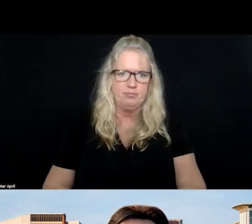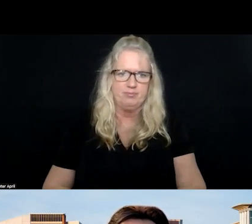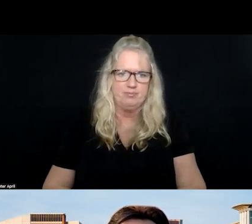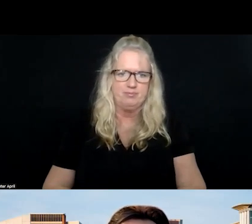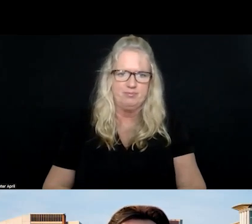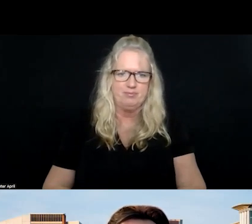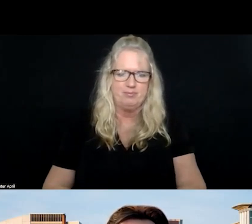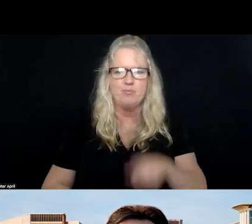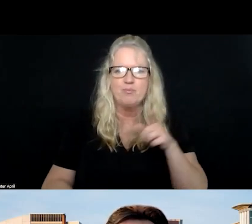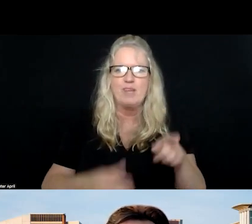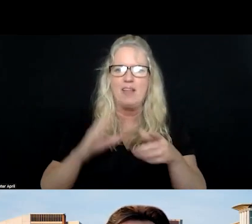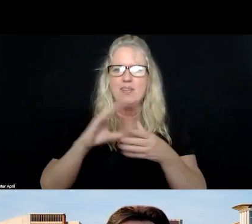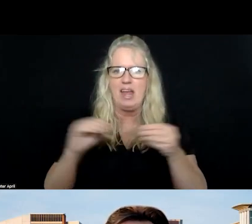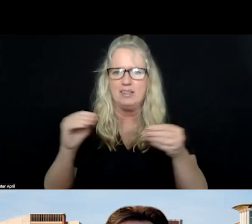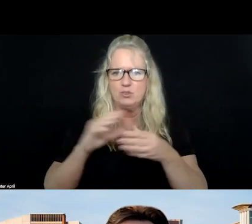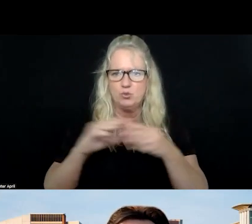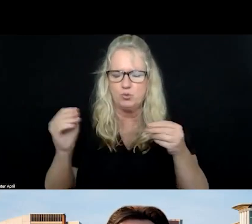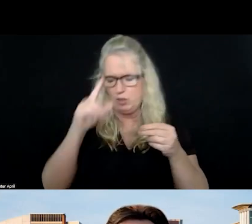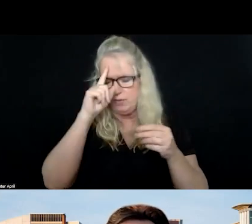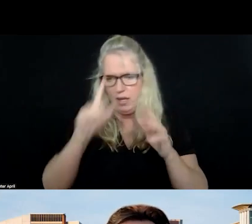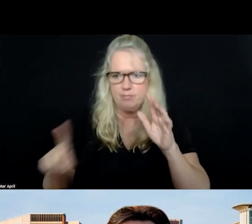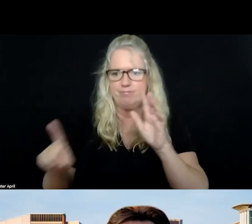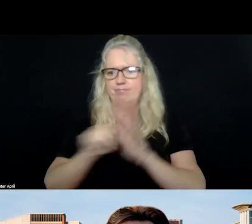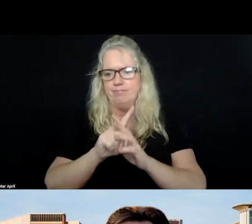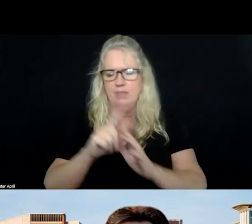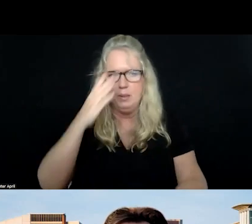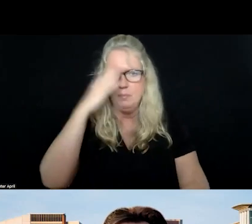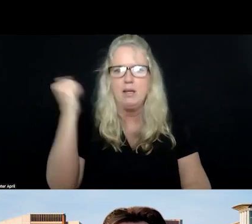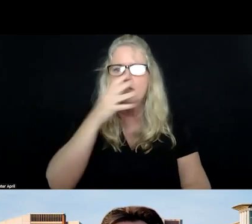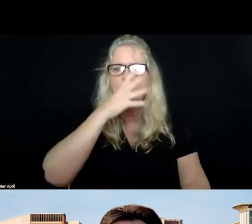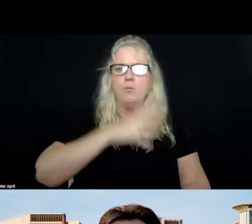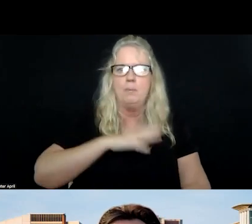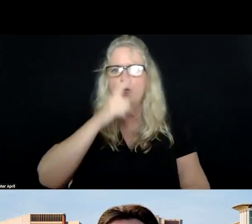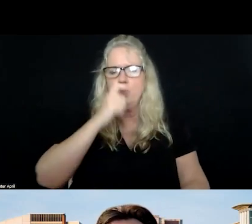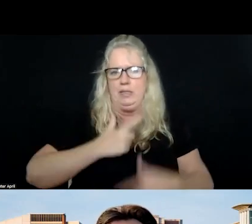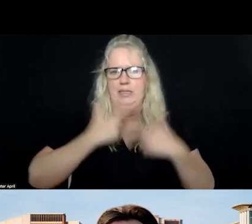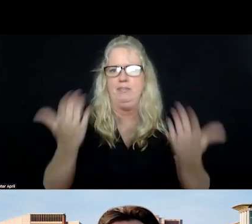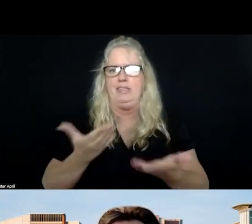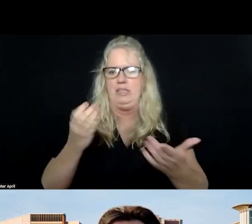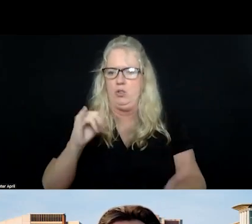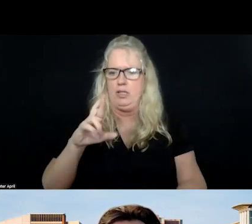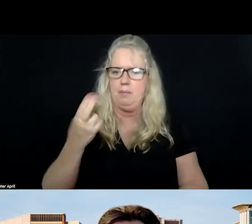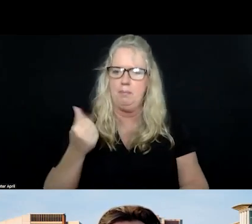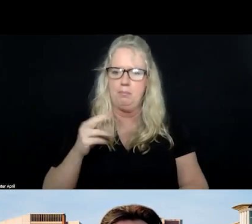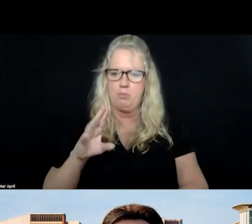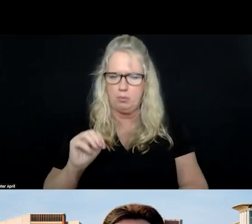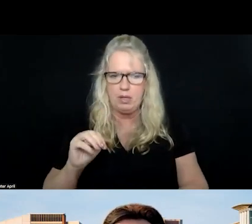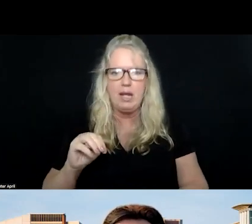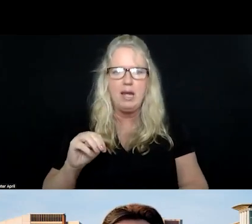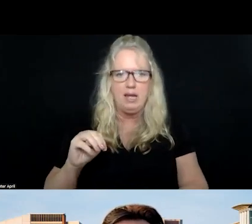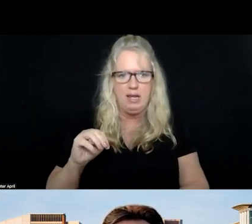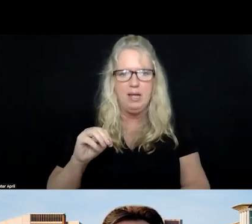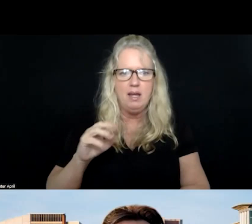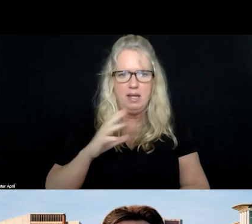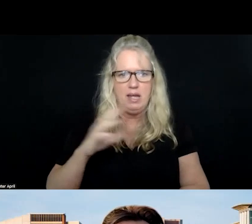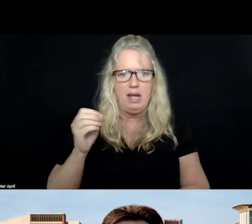That story came to my mind because of a woman who lives here in Birmingham, who's on the call, Ann Fuqua, who